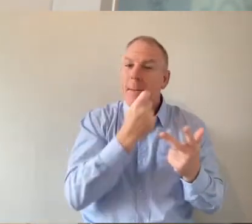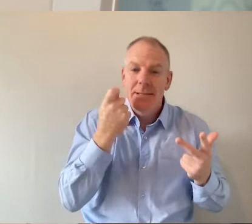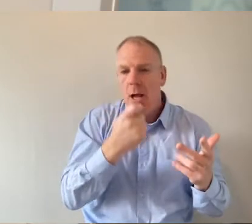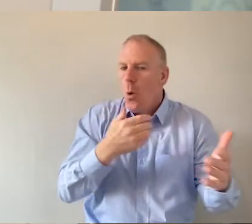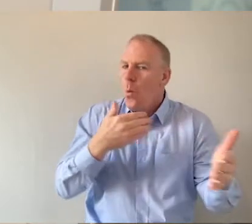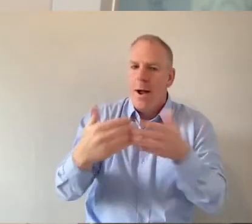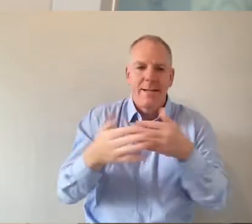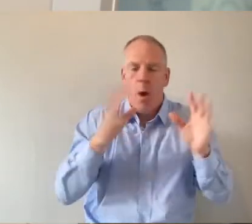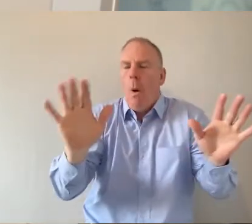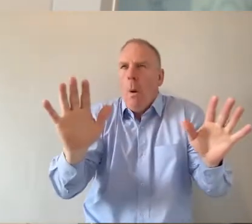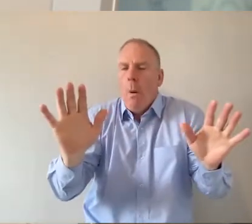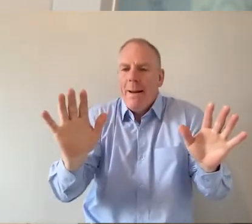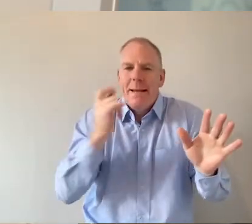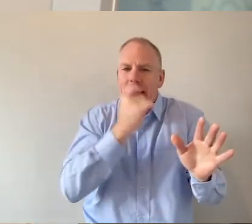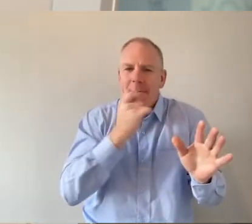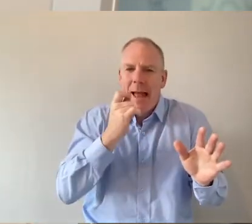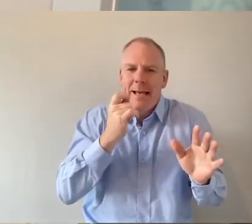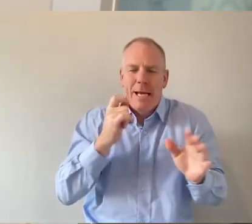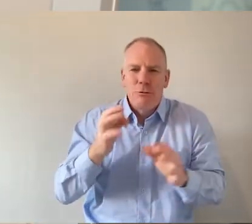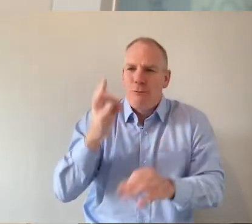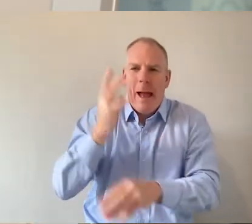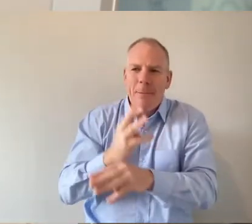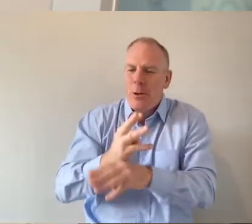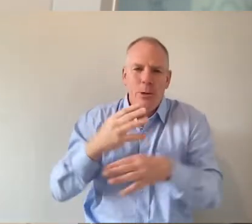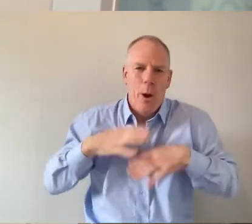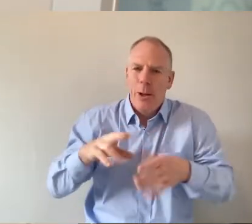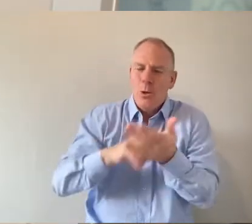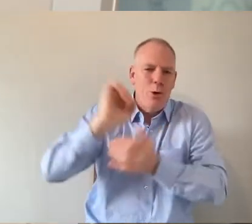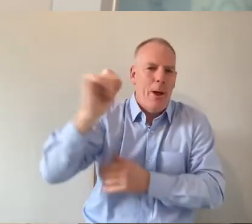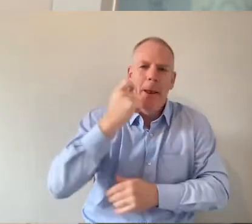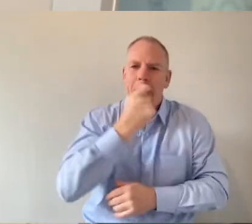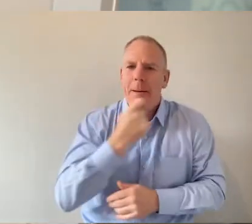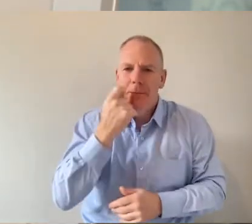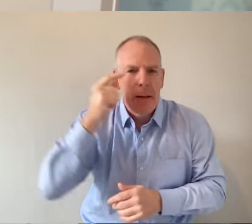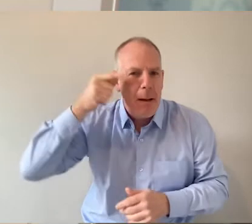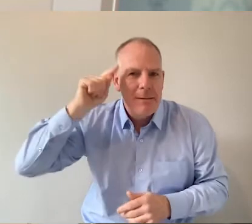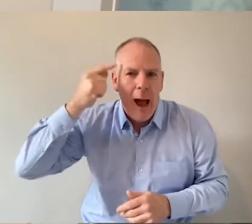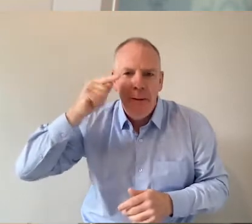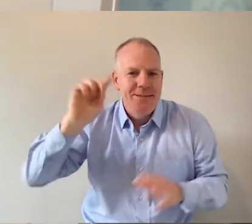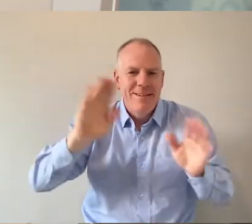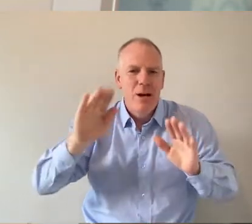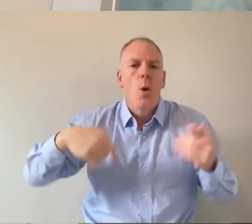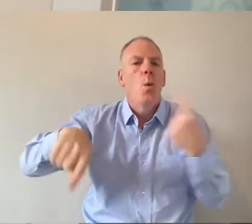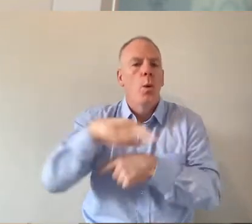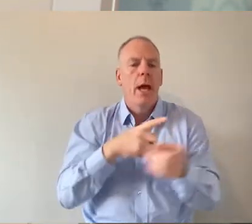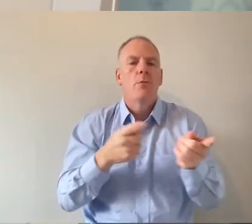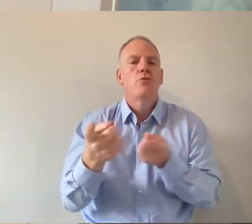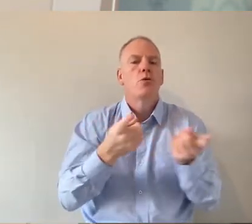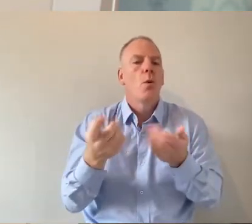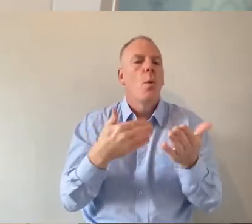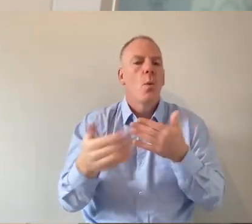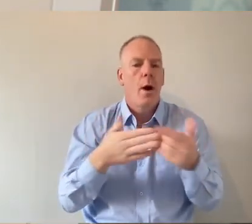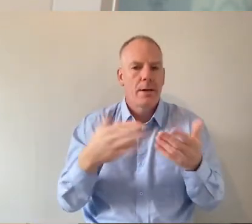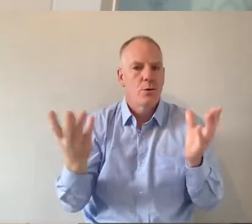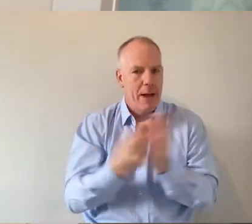get yourself a No, don't do that because your grannies and your mammies don't like it when you use their lipstick and mascara to draw. But we are going to draw